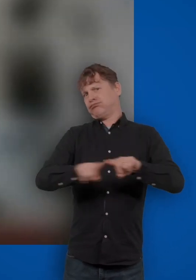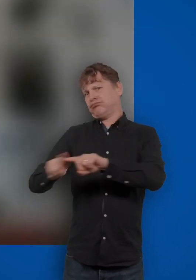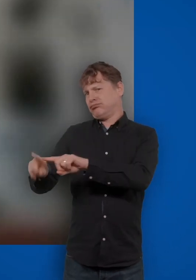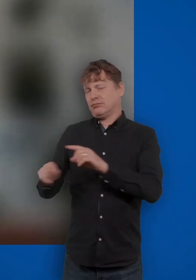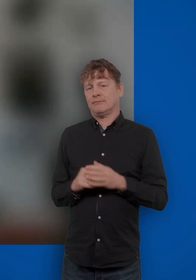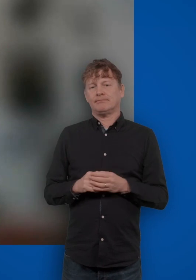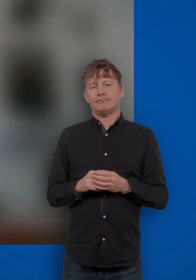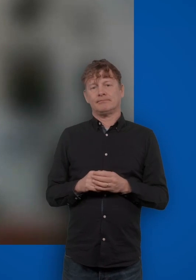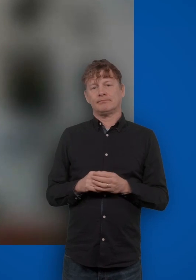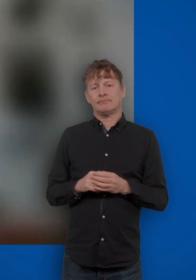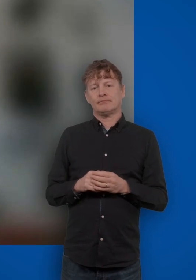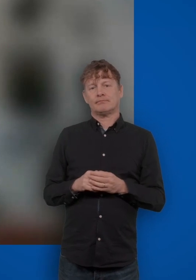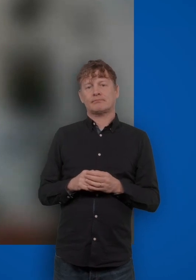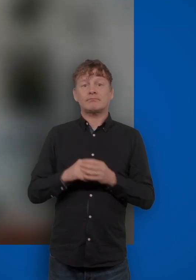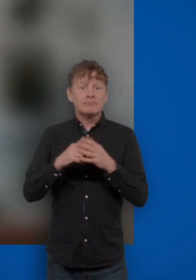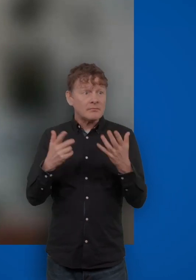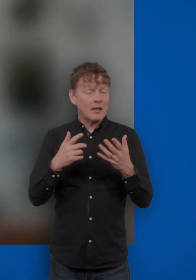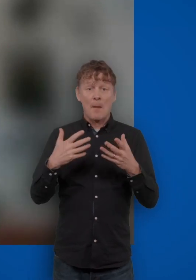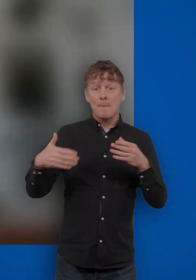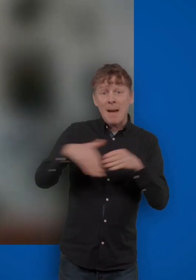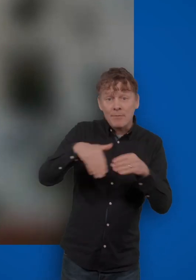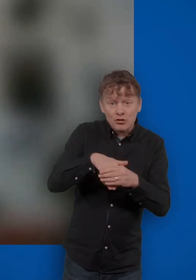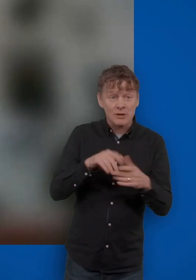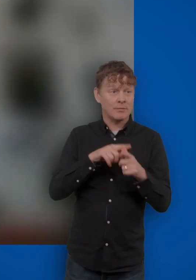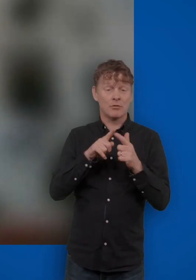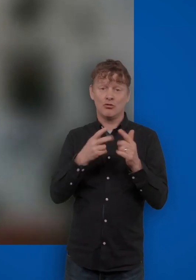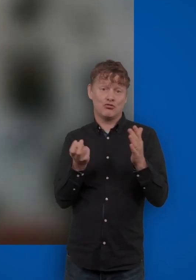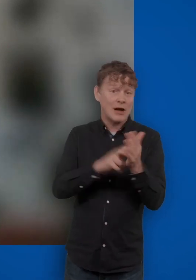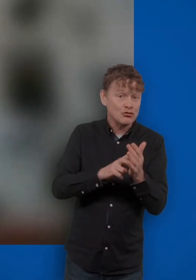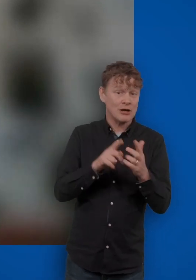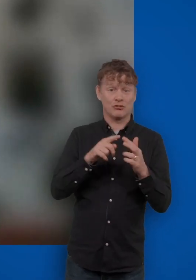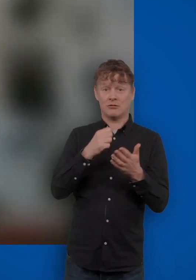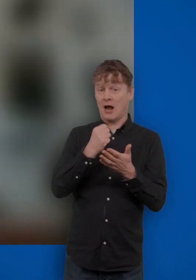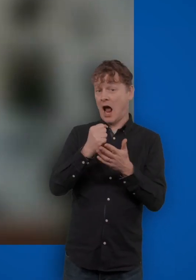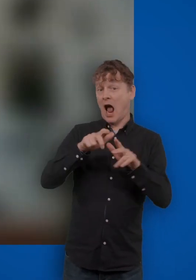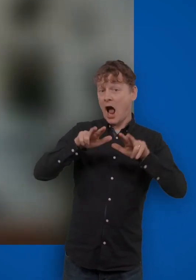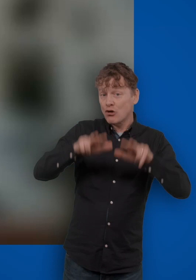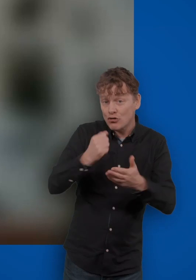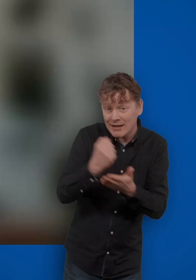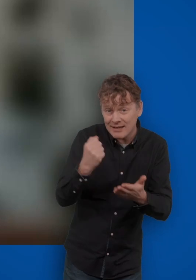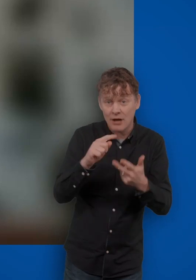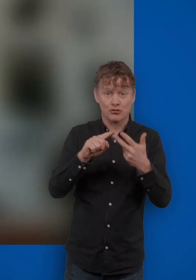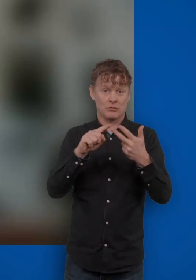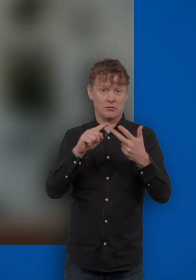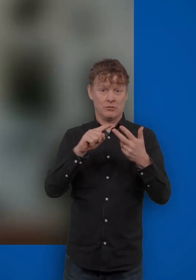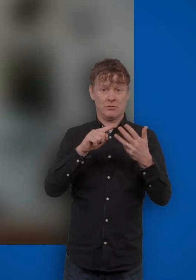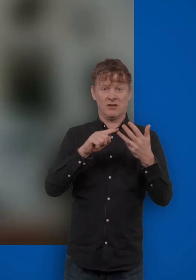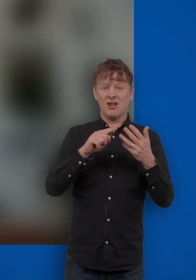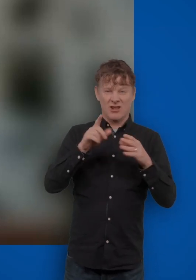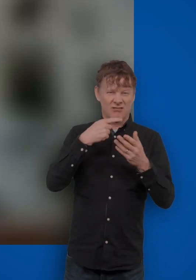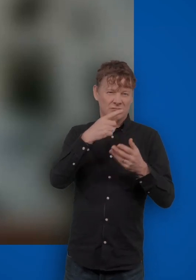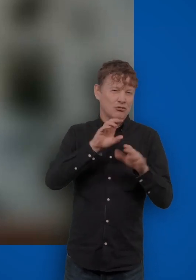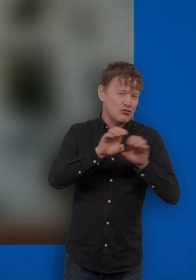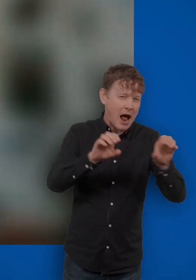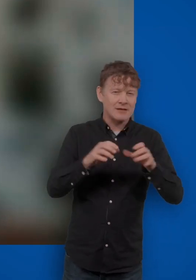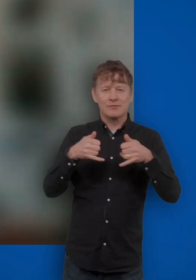functions. So that extends to membership, registration, accreditation, our programs of all types, like